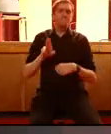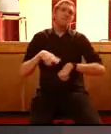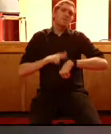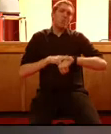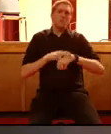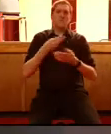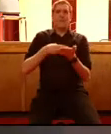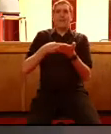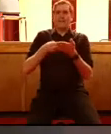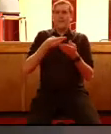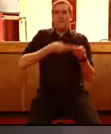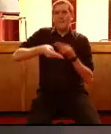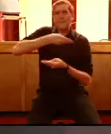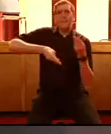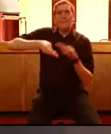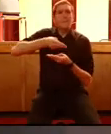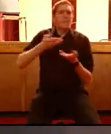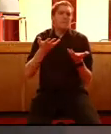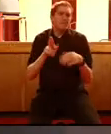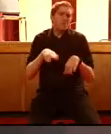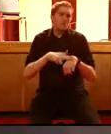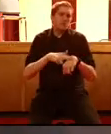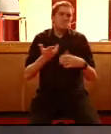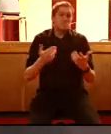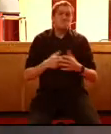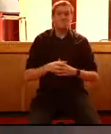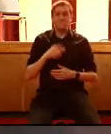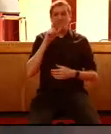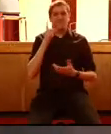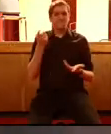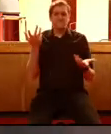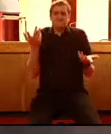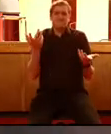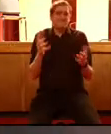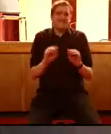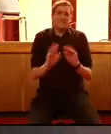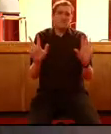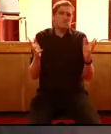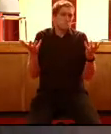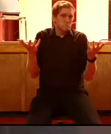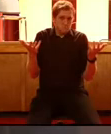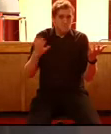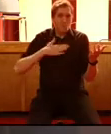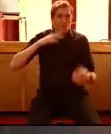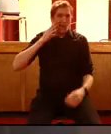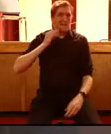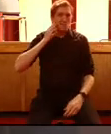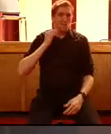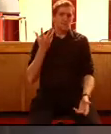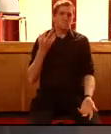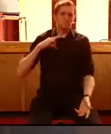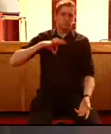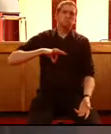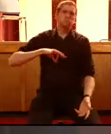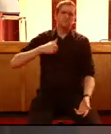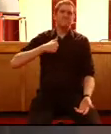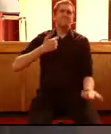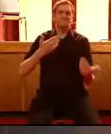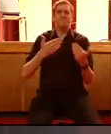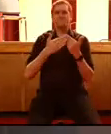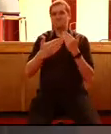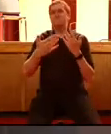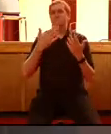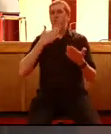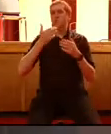money. So I think without a doubt, my experience will help me be a good